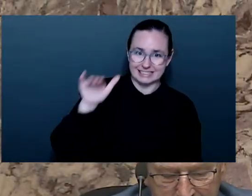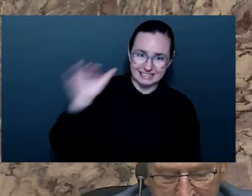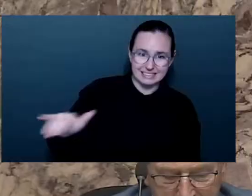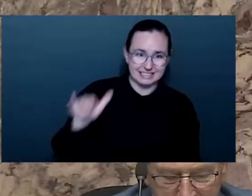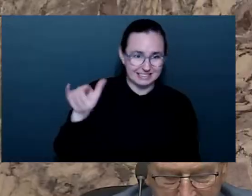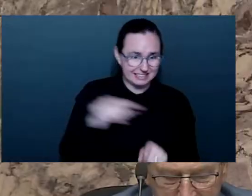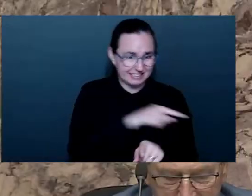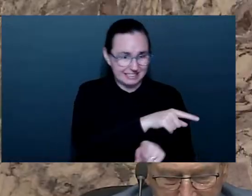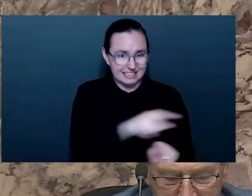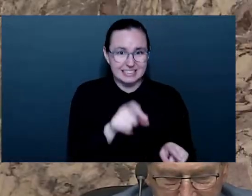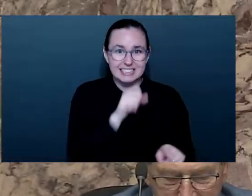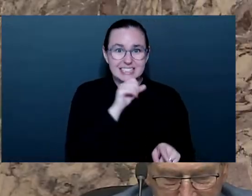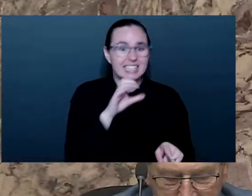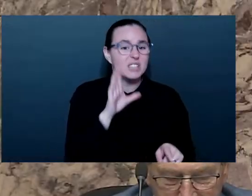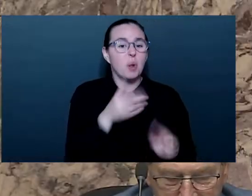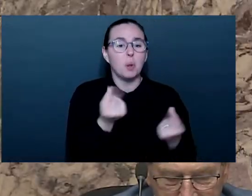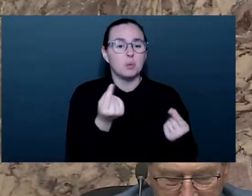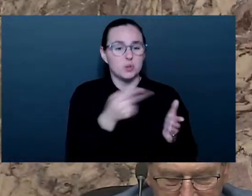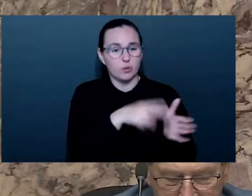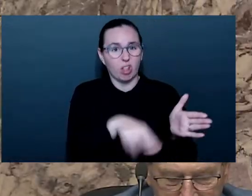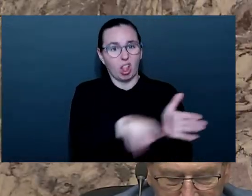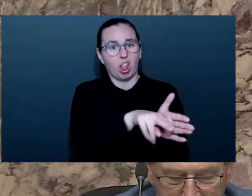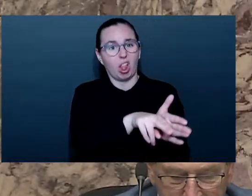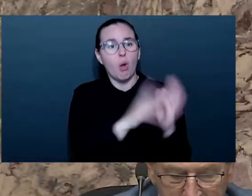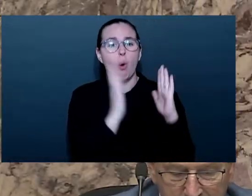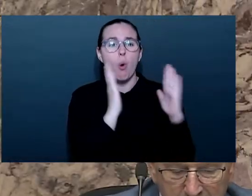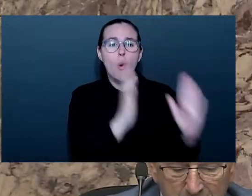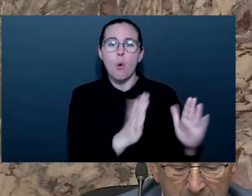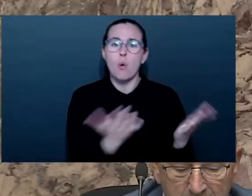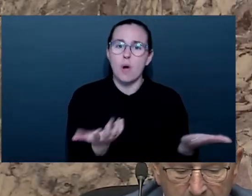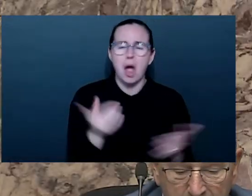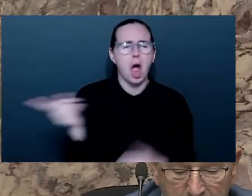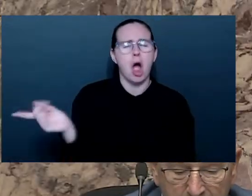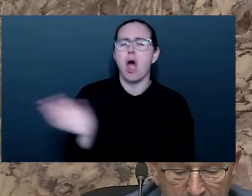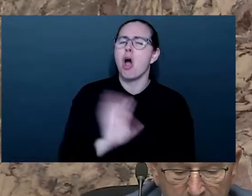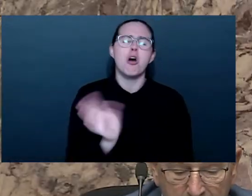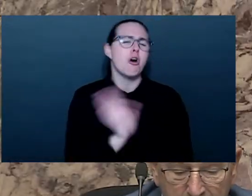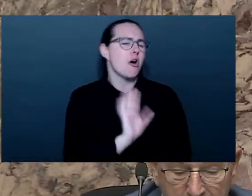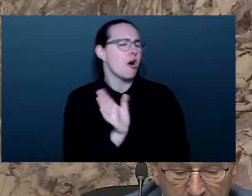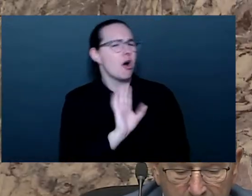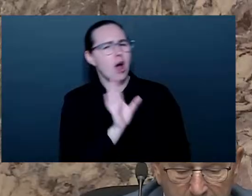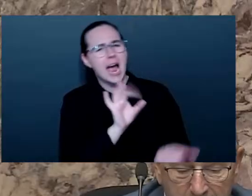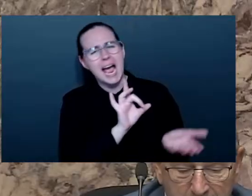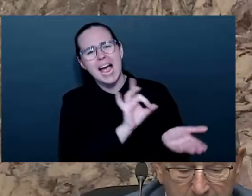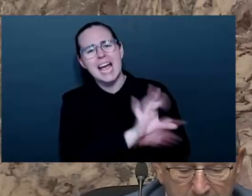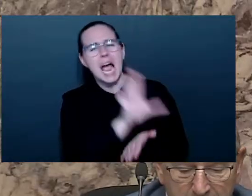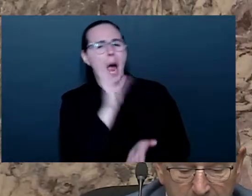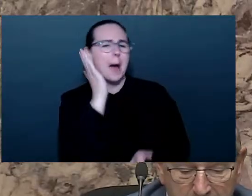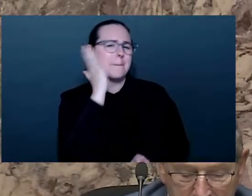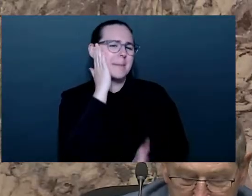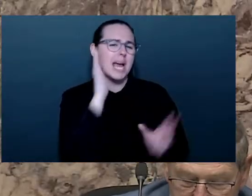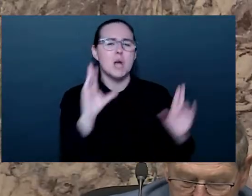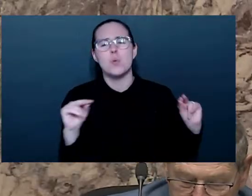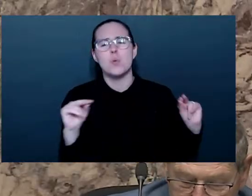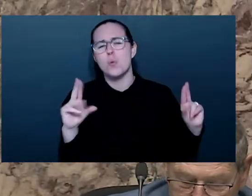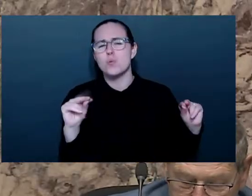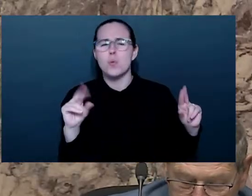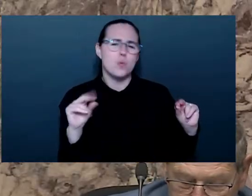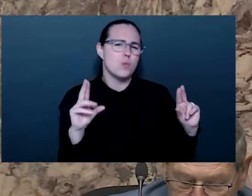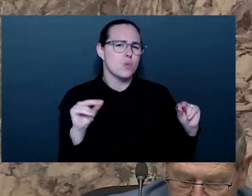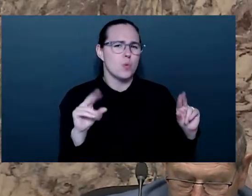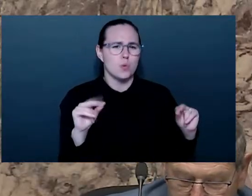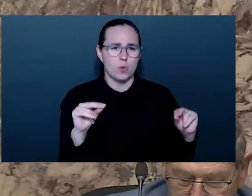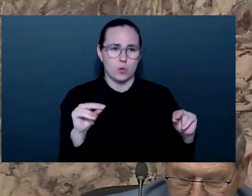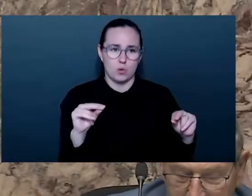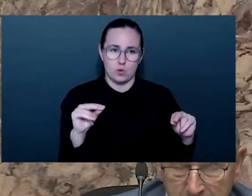person is going to be kicked out of their bed or their home tomorrow. For anyone on the opposite side to infer that is absolutely